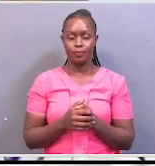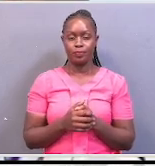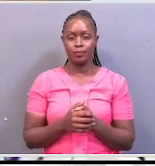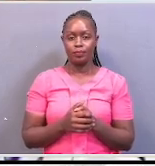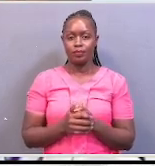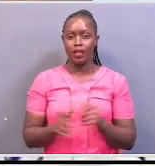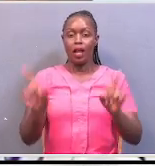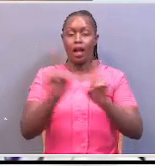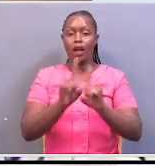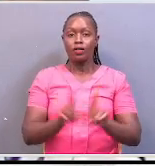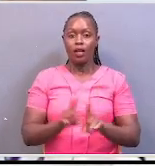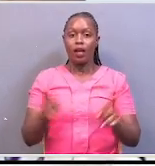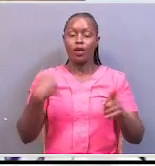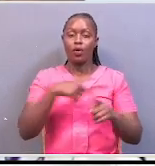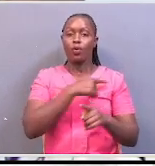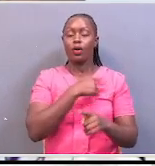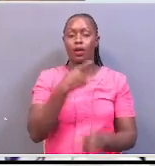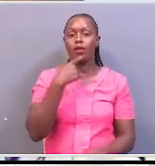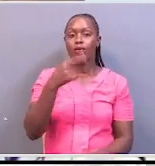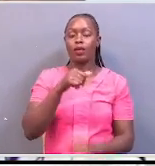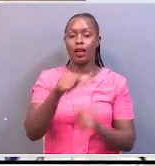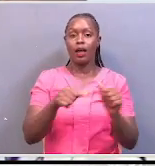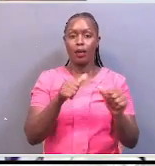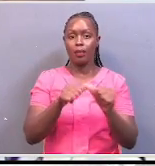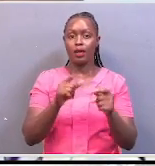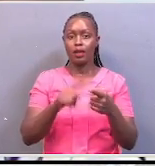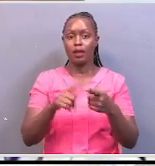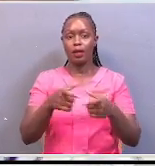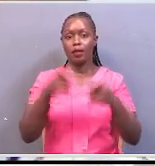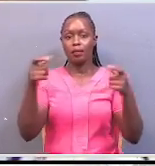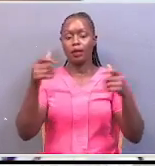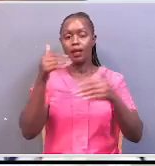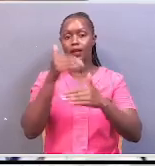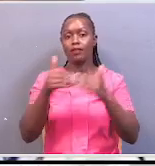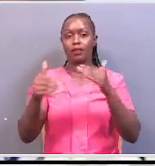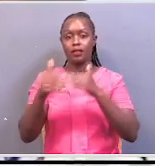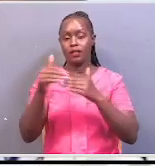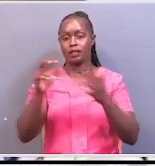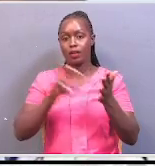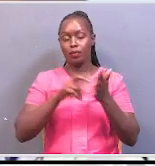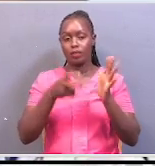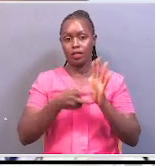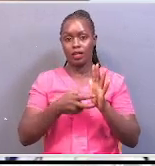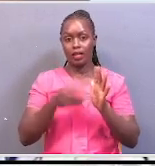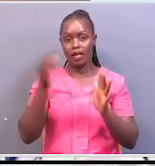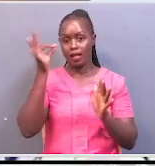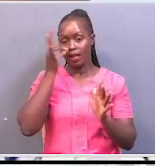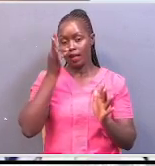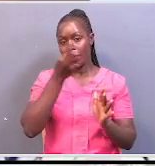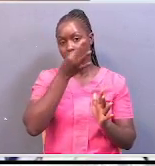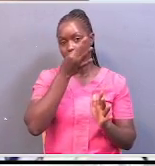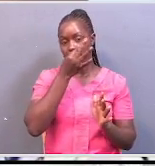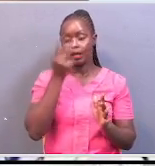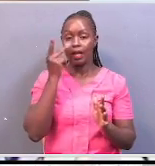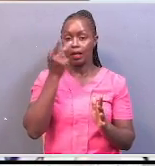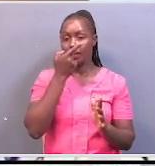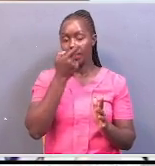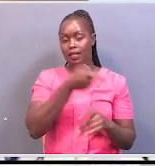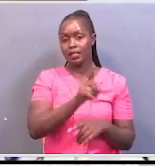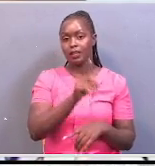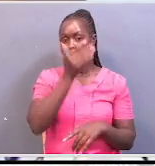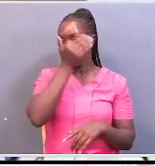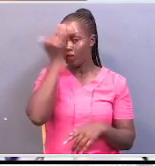And even as he thought about big infrastructure projects, Mwai Kibaki did not